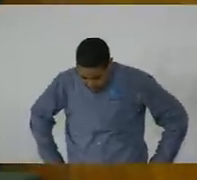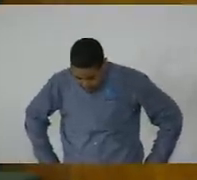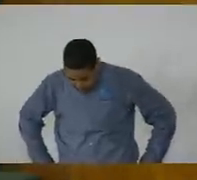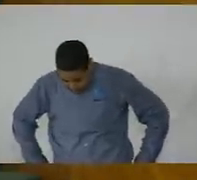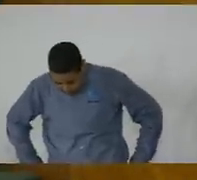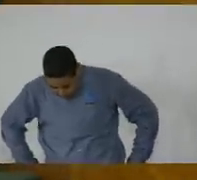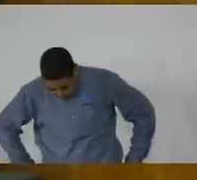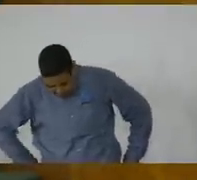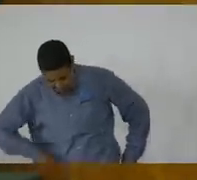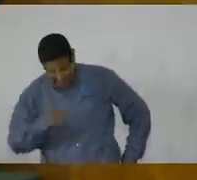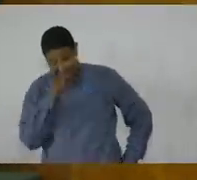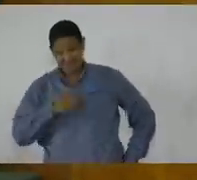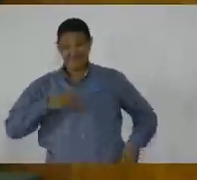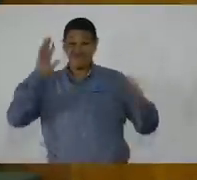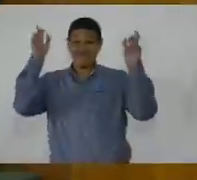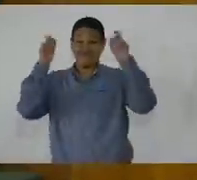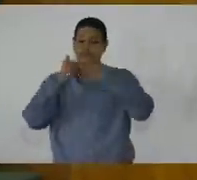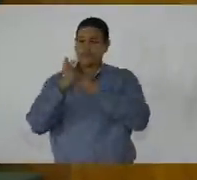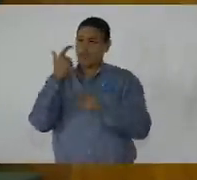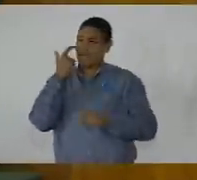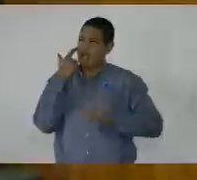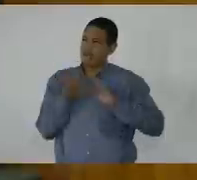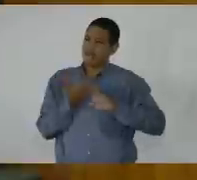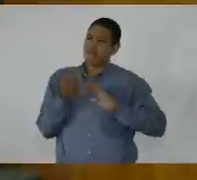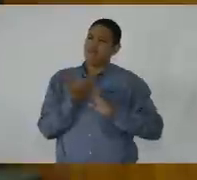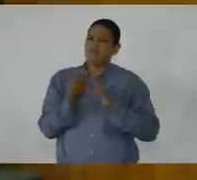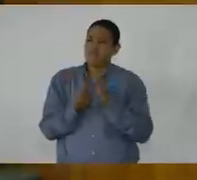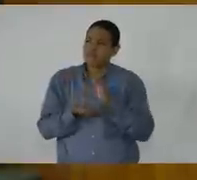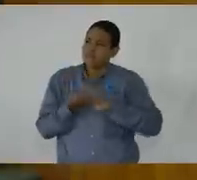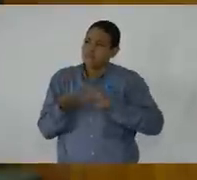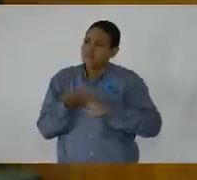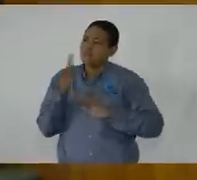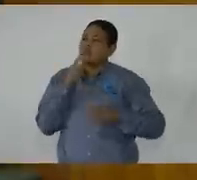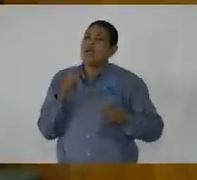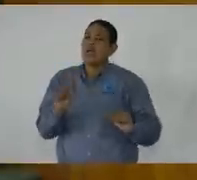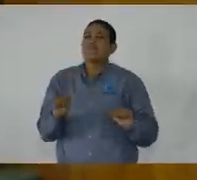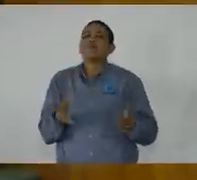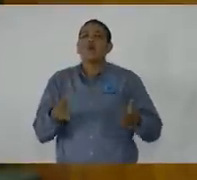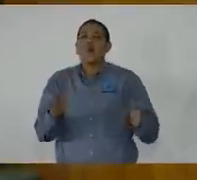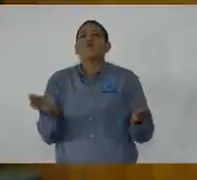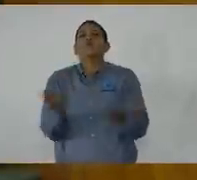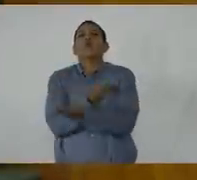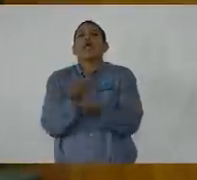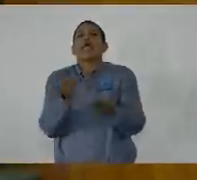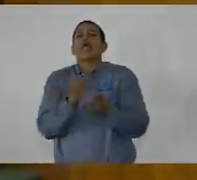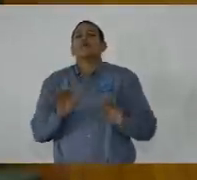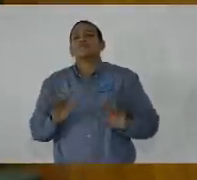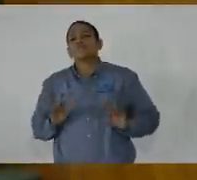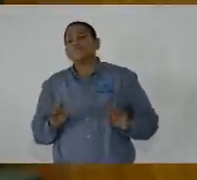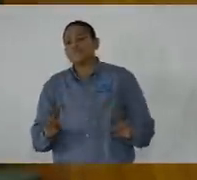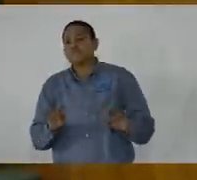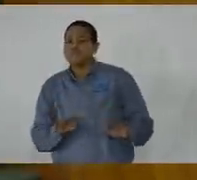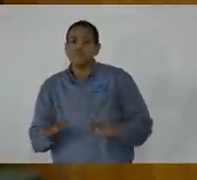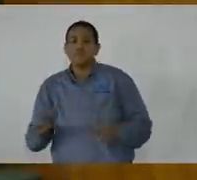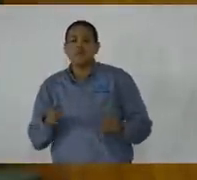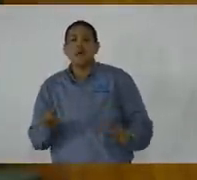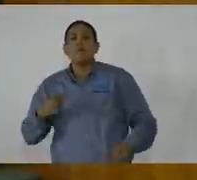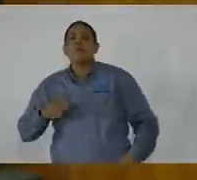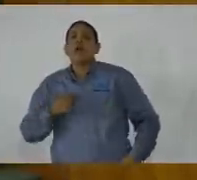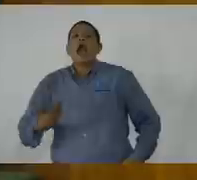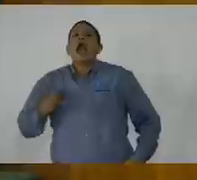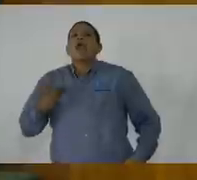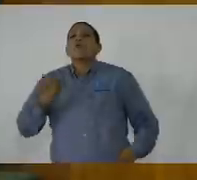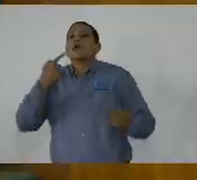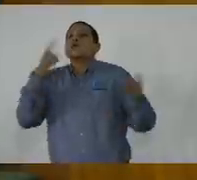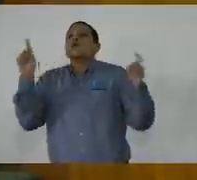Madam Speaker, in our ongoing effort to facilitate the ease of trade, we are pleased to announce that with the